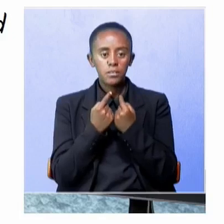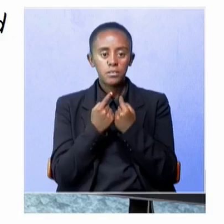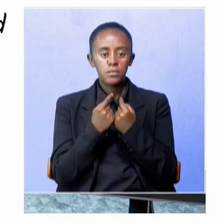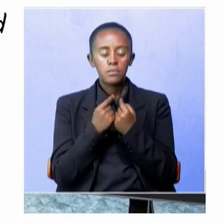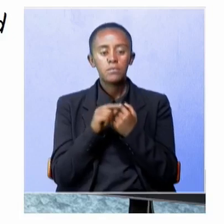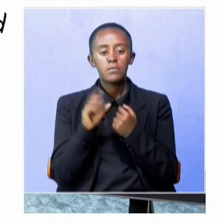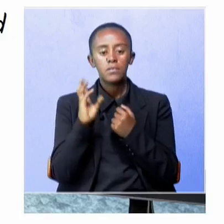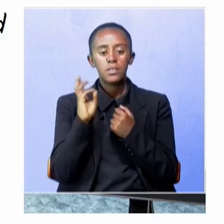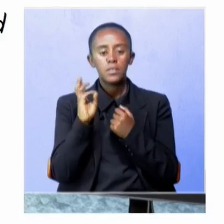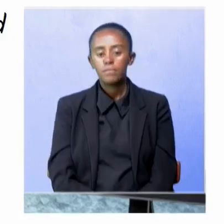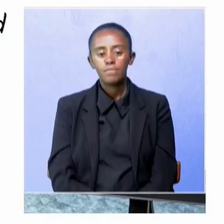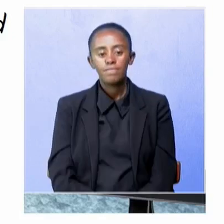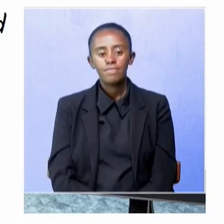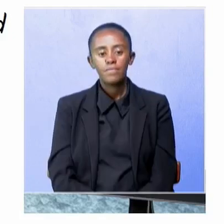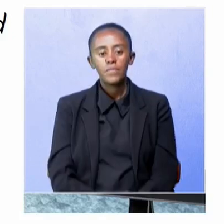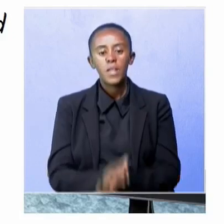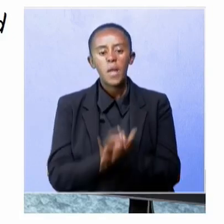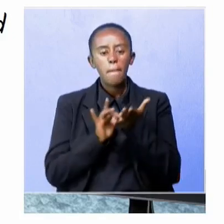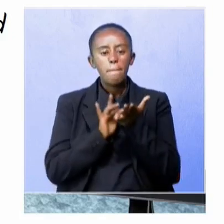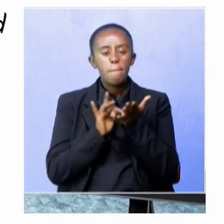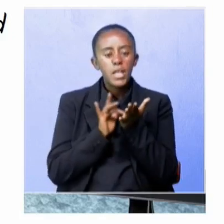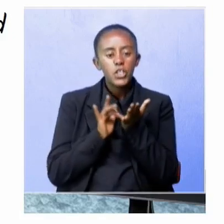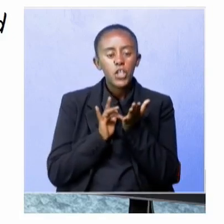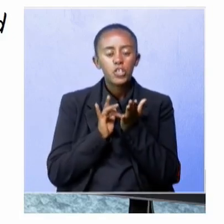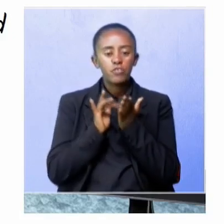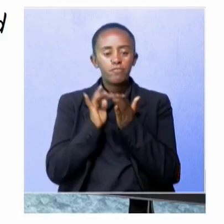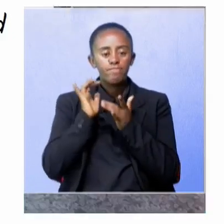Number 6, meditation